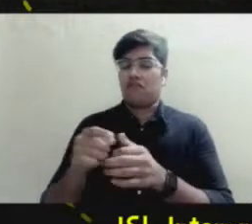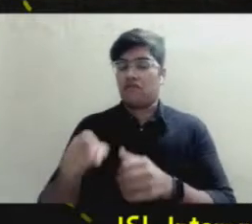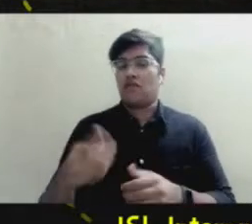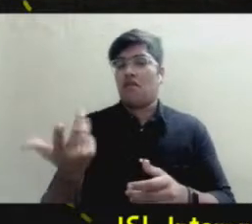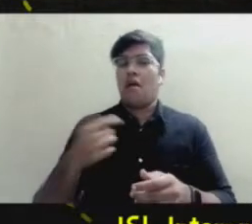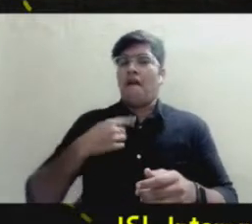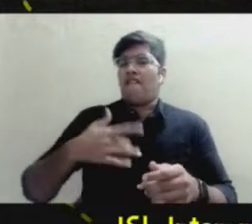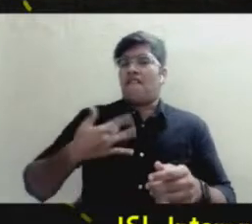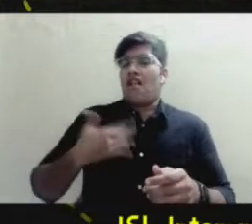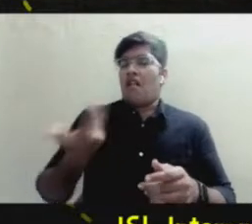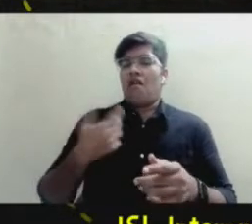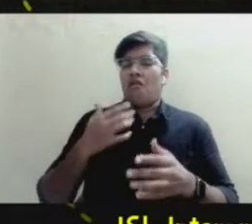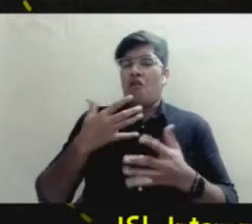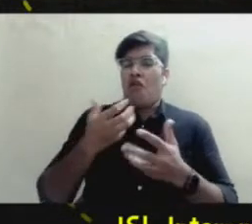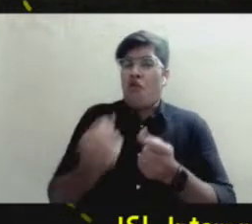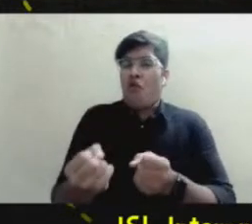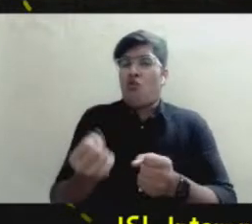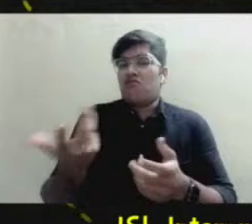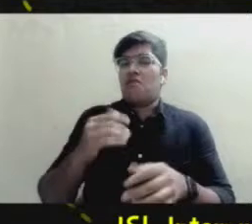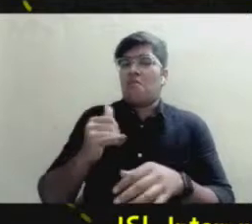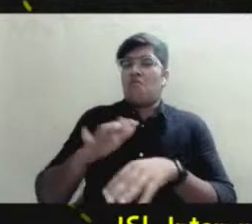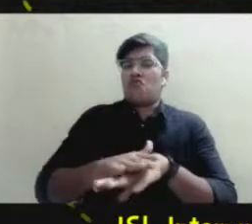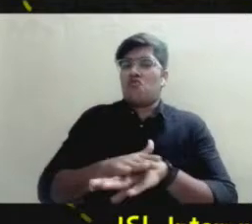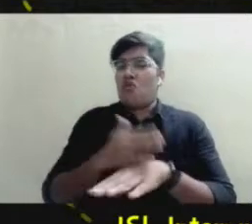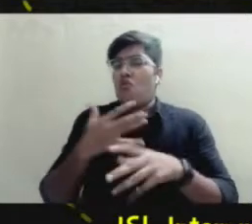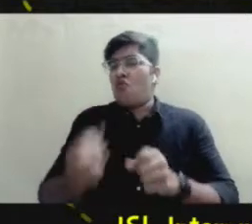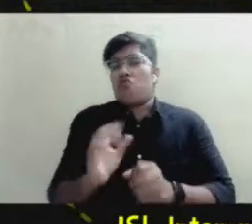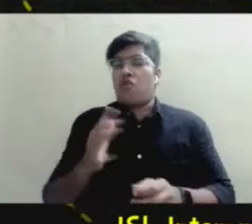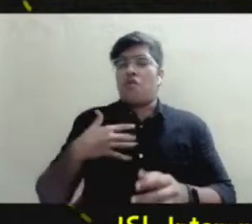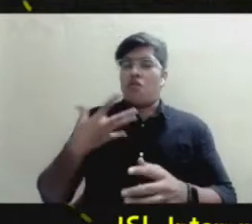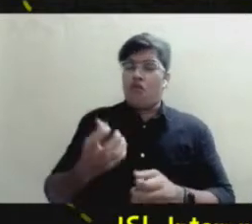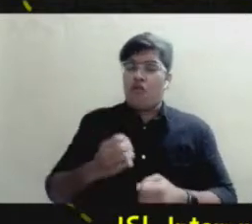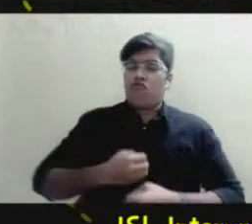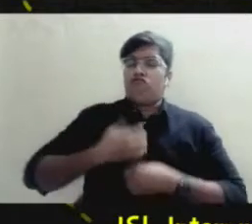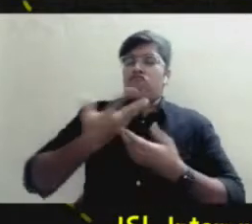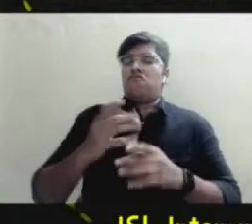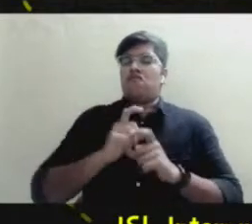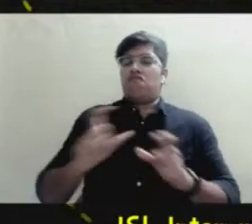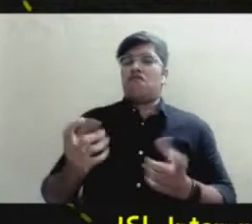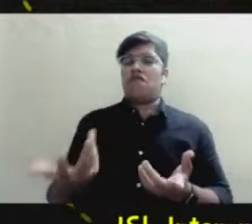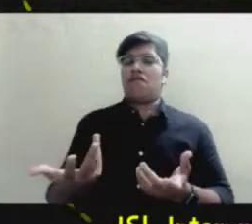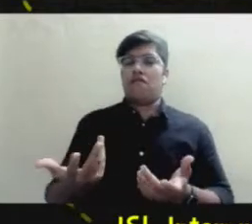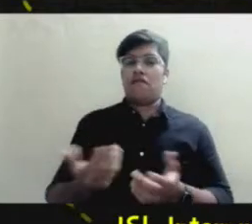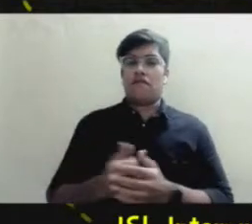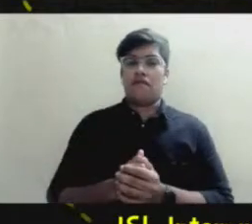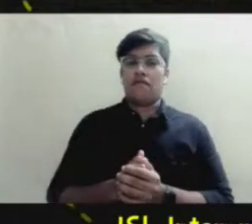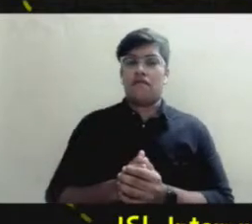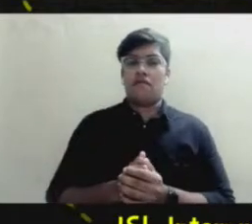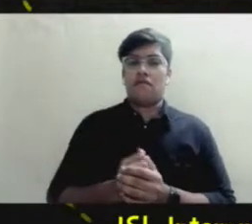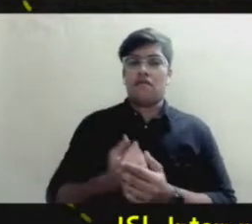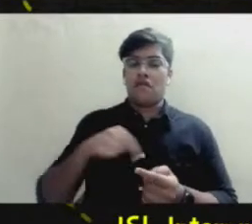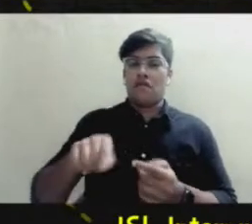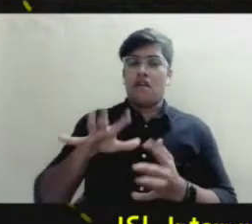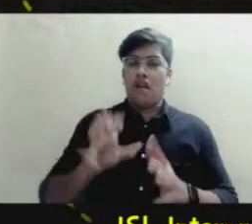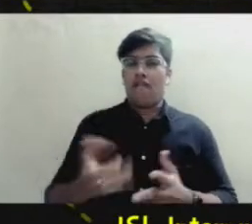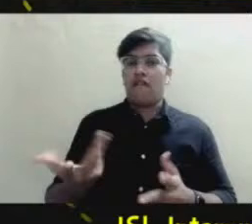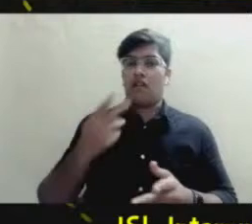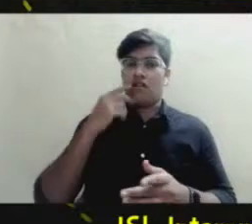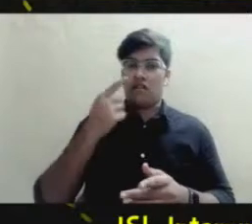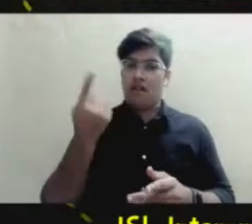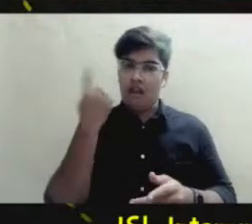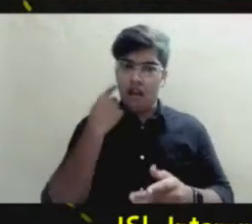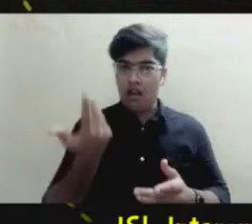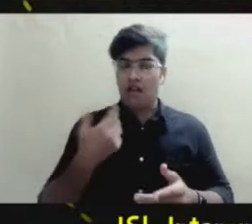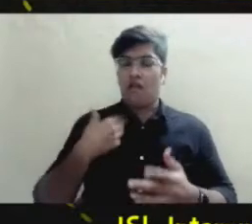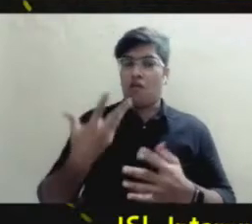back in this particular pad. There is a sense of, can't you hear me? I long